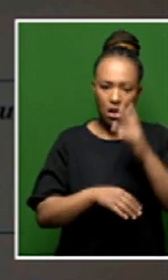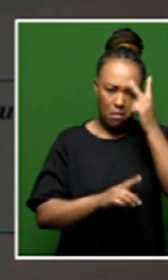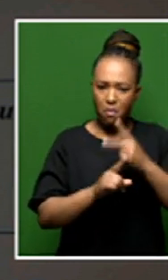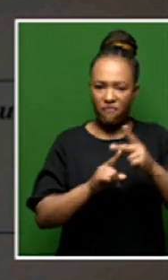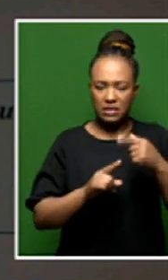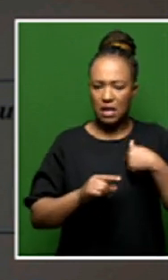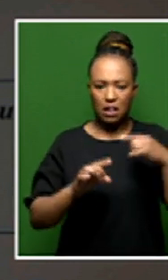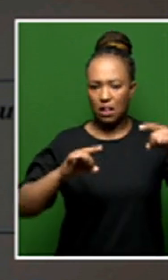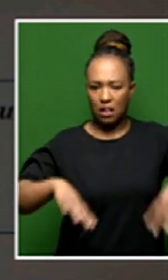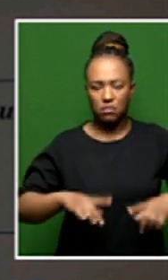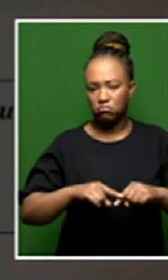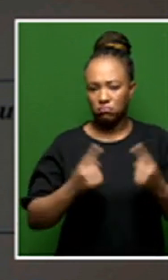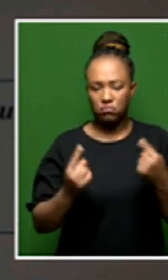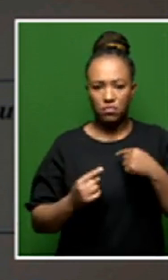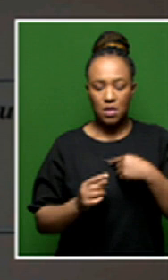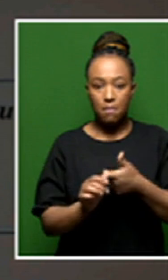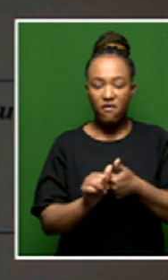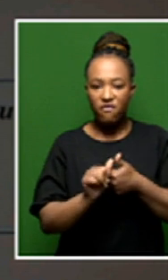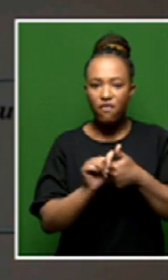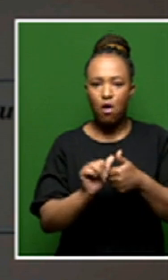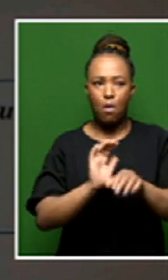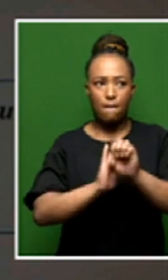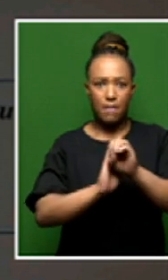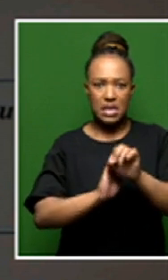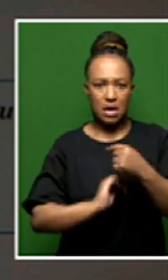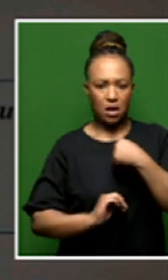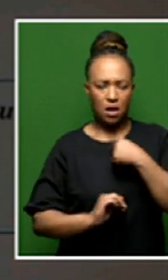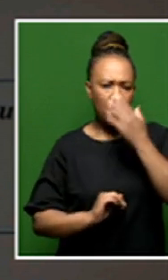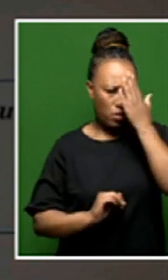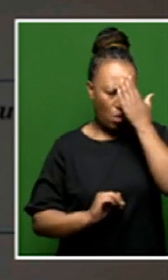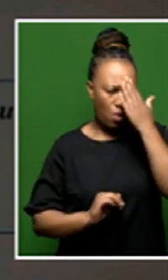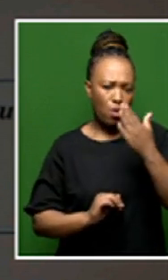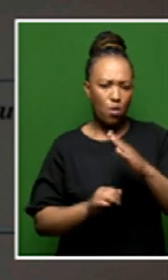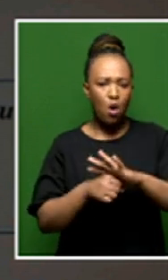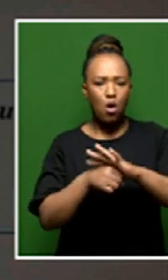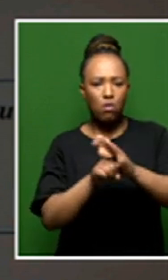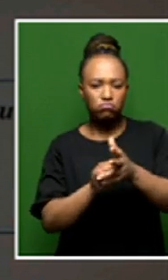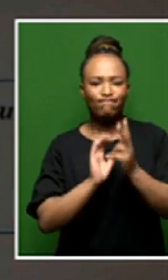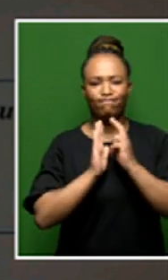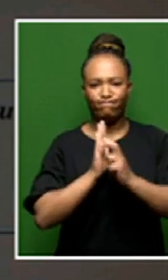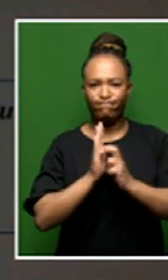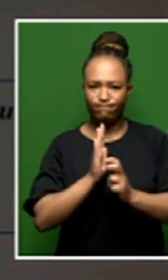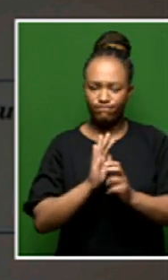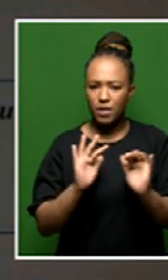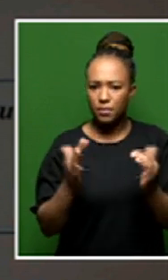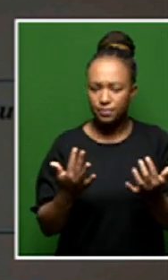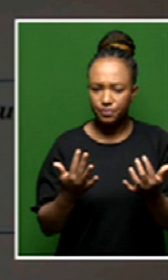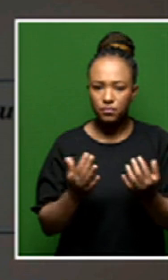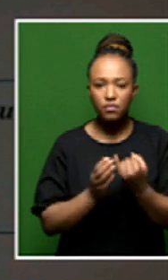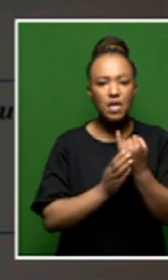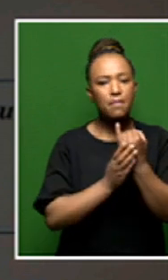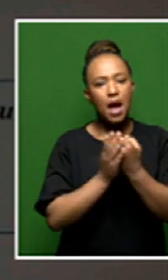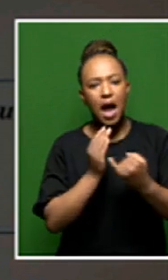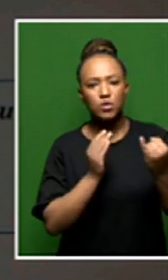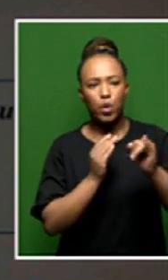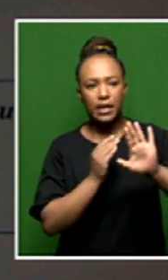just following the media, I'm aware of COVID protocols, being